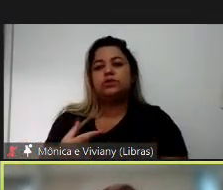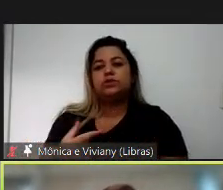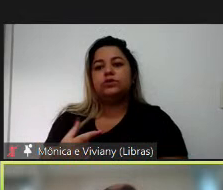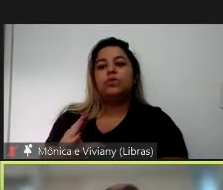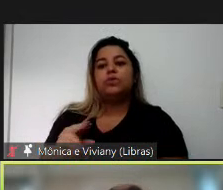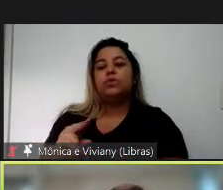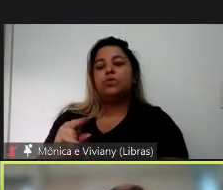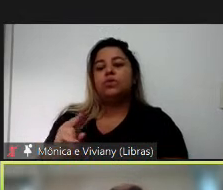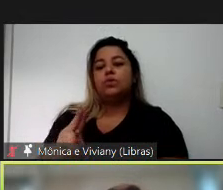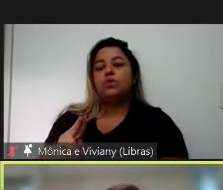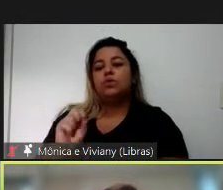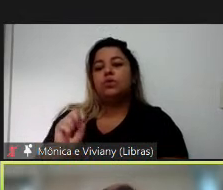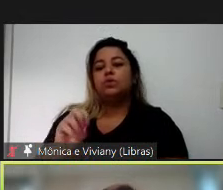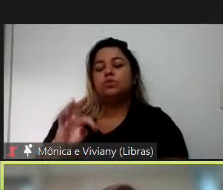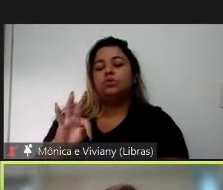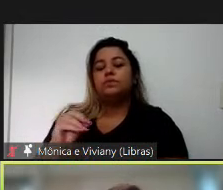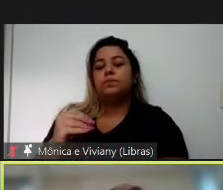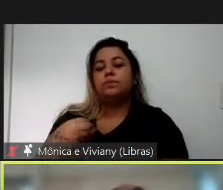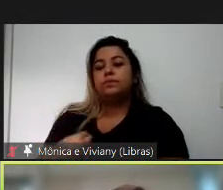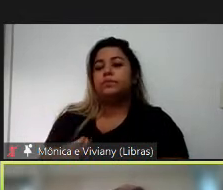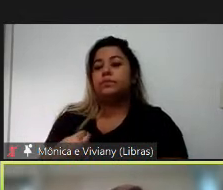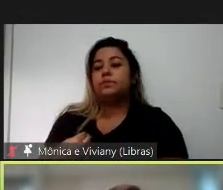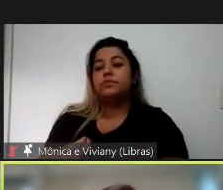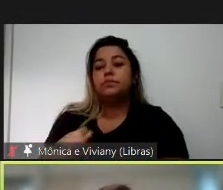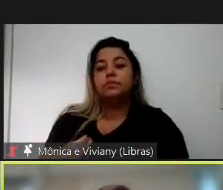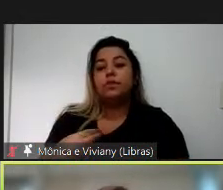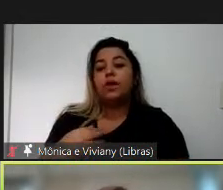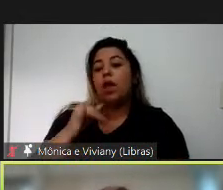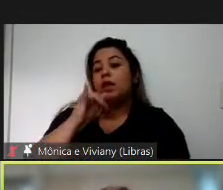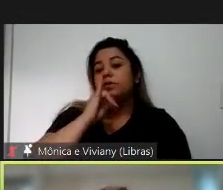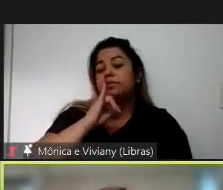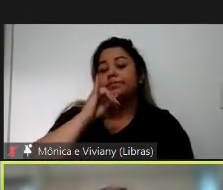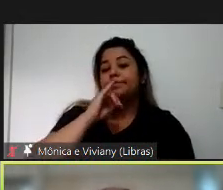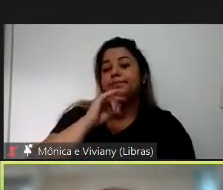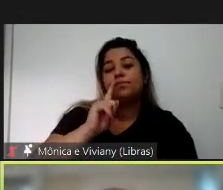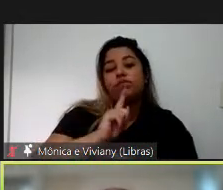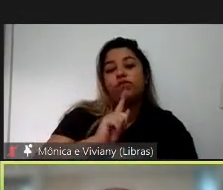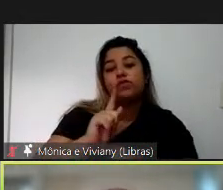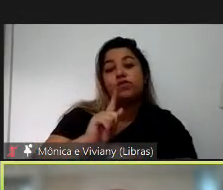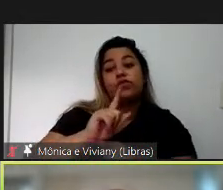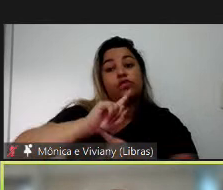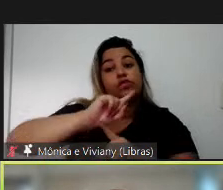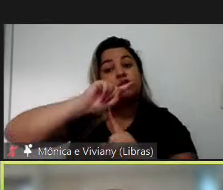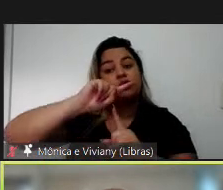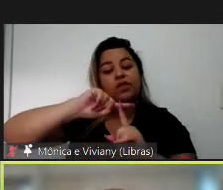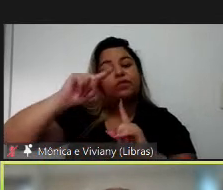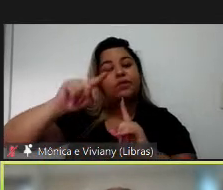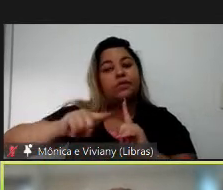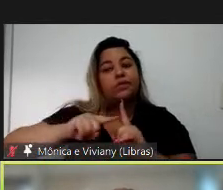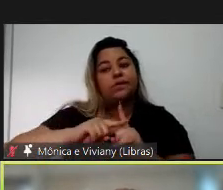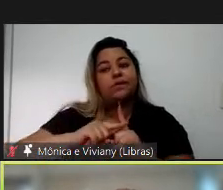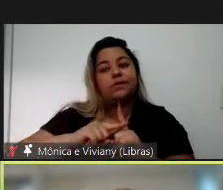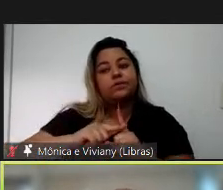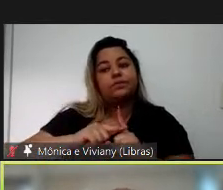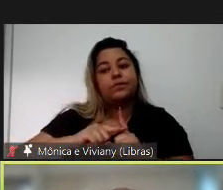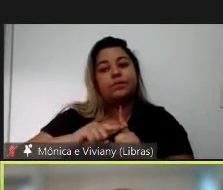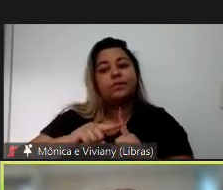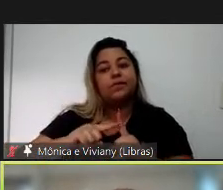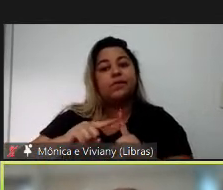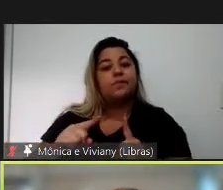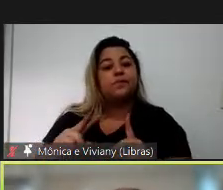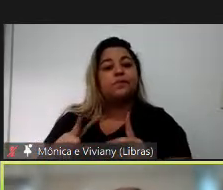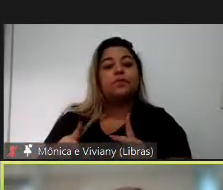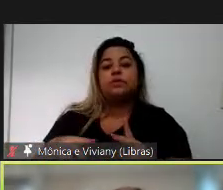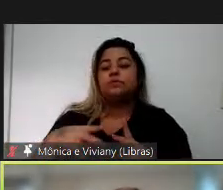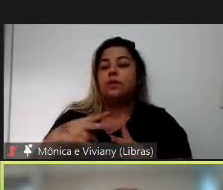life, and also depending of their life cost. We have specific actions for pregnant women. It is a specific